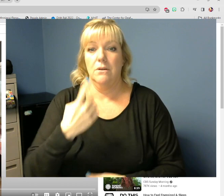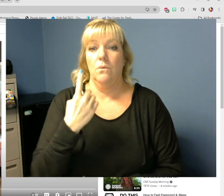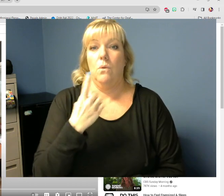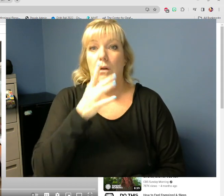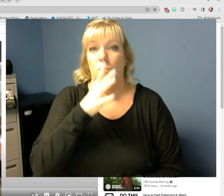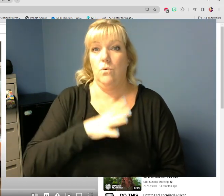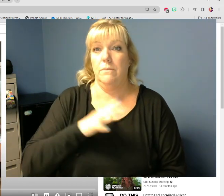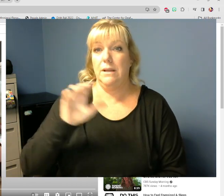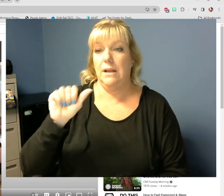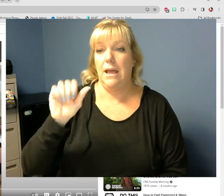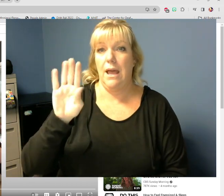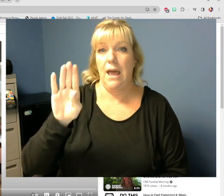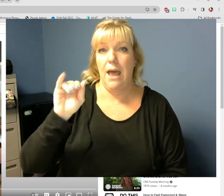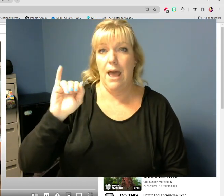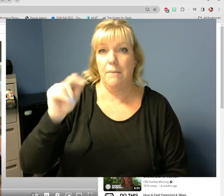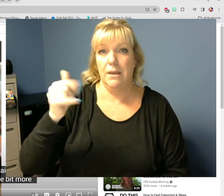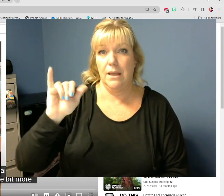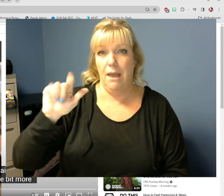going to